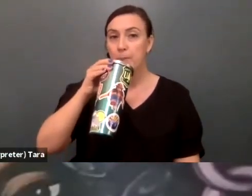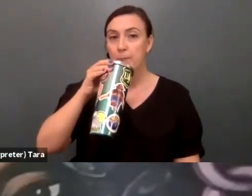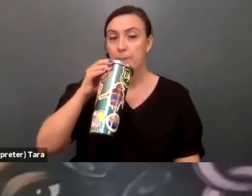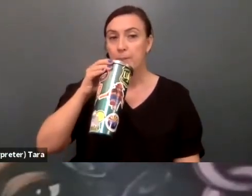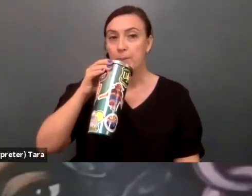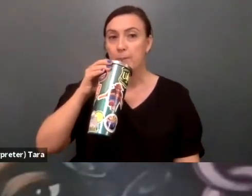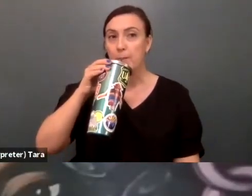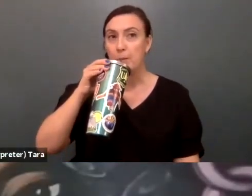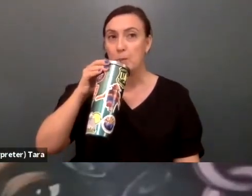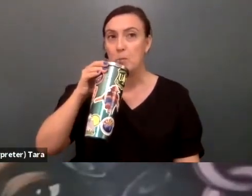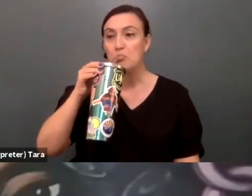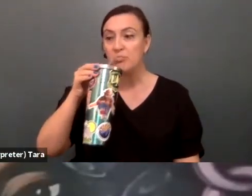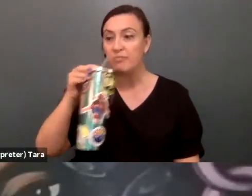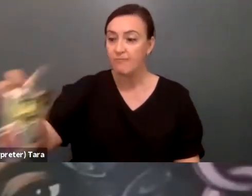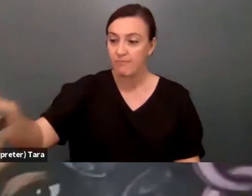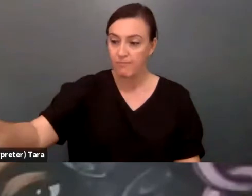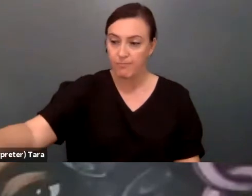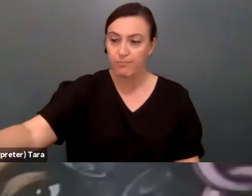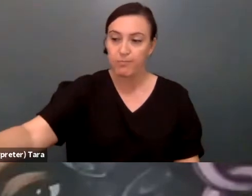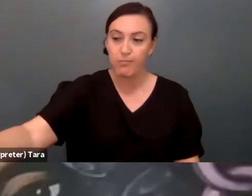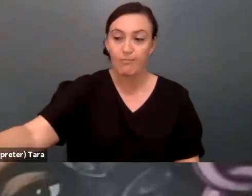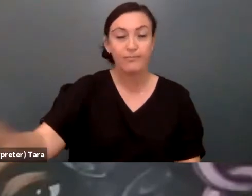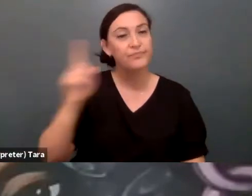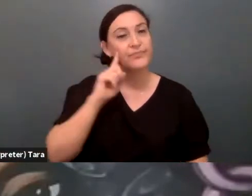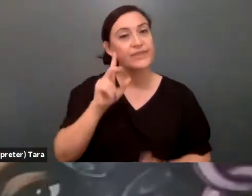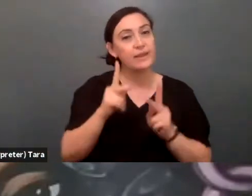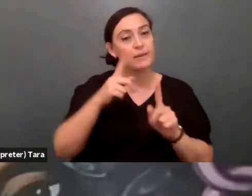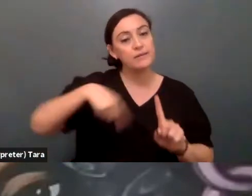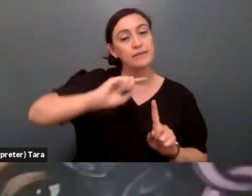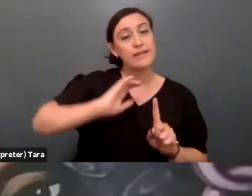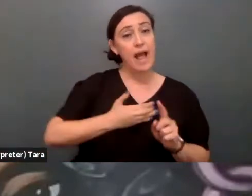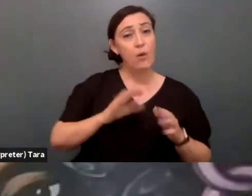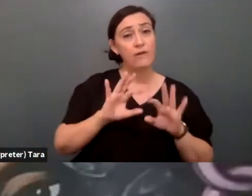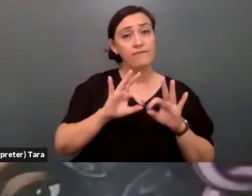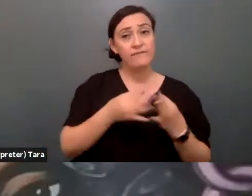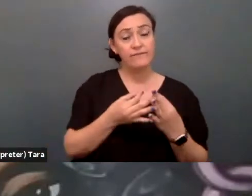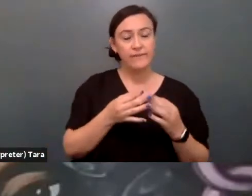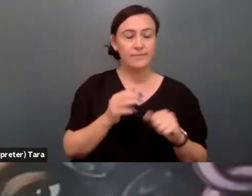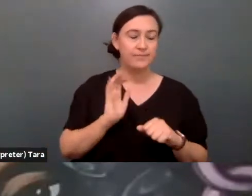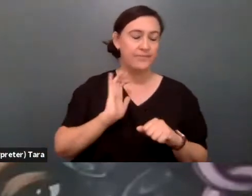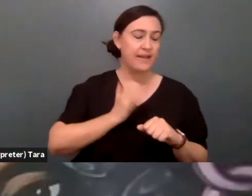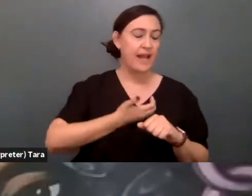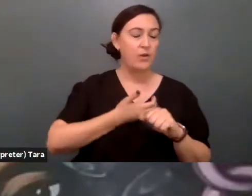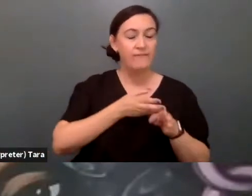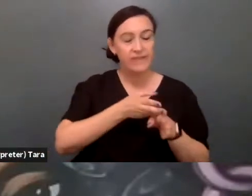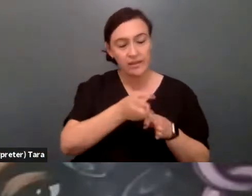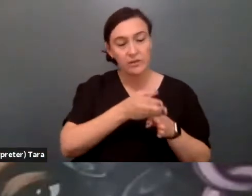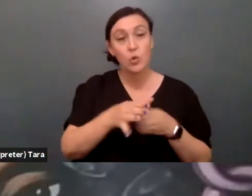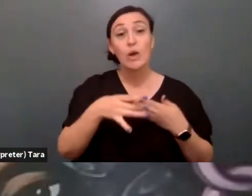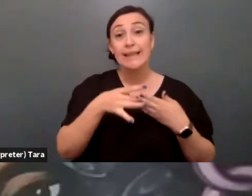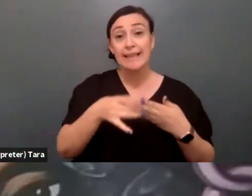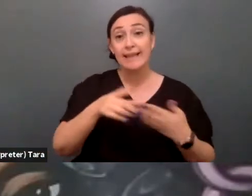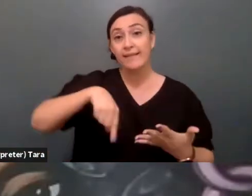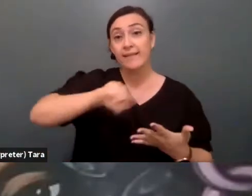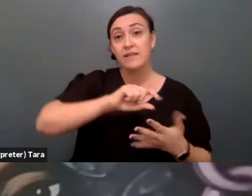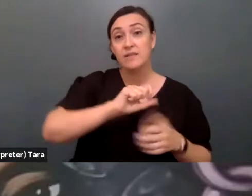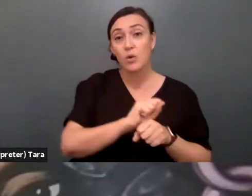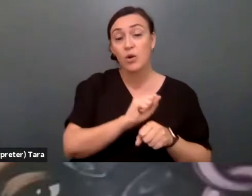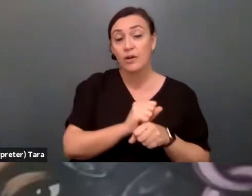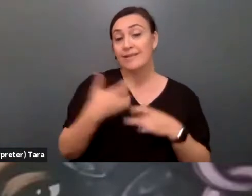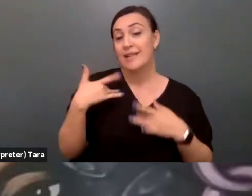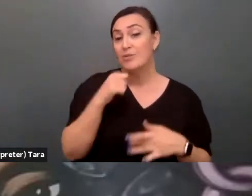the people in our field who are leading this work very rarely have the power.